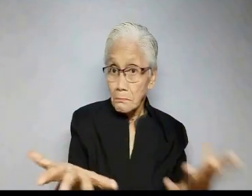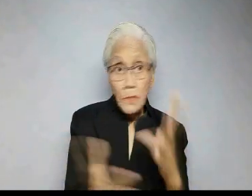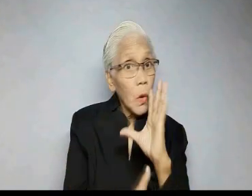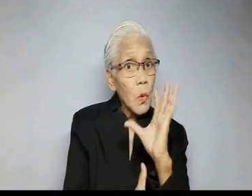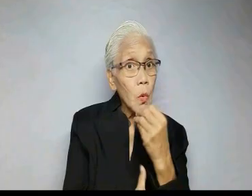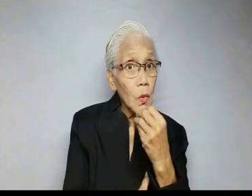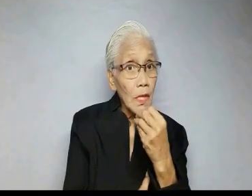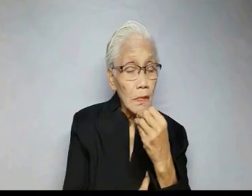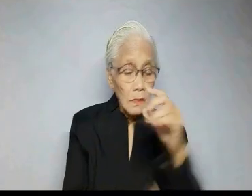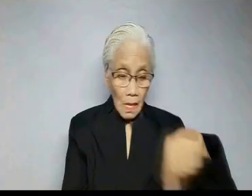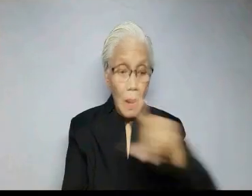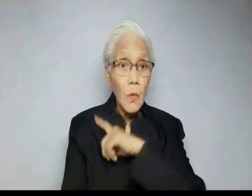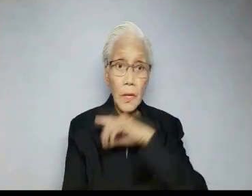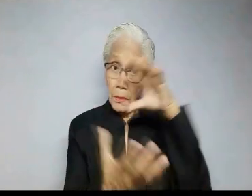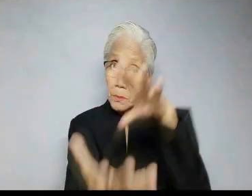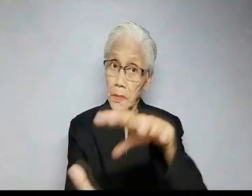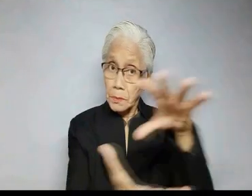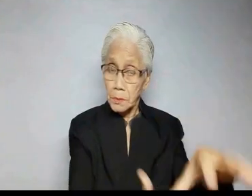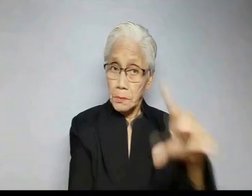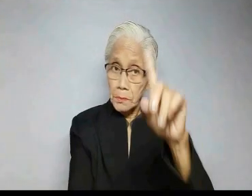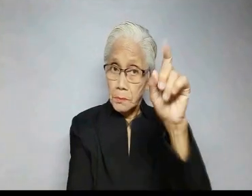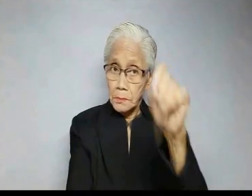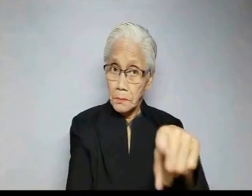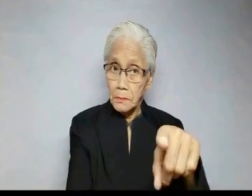rather, who is our treasure?